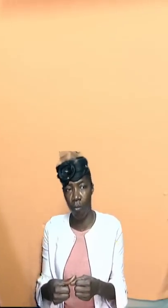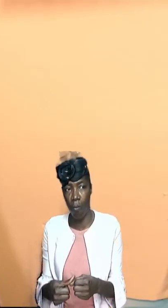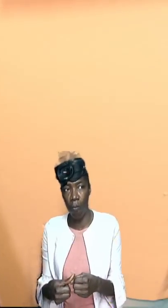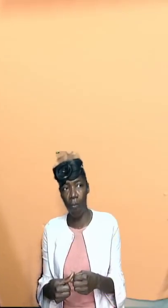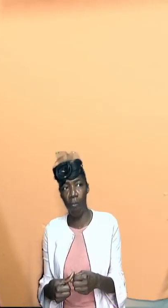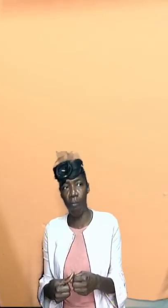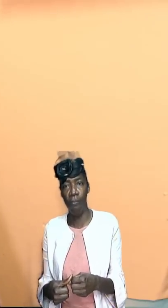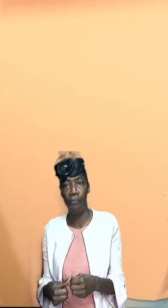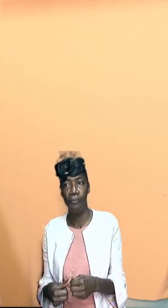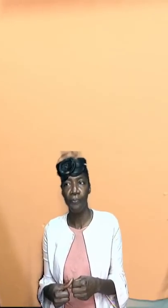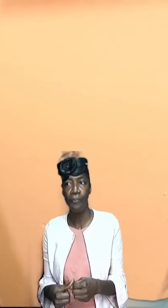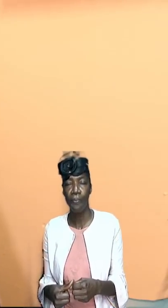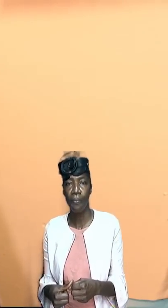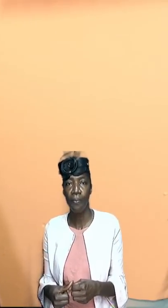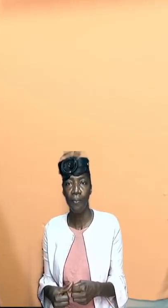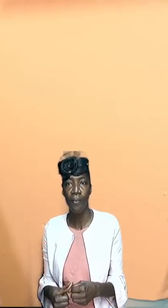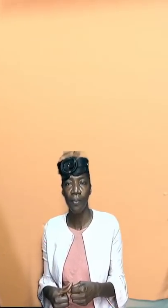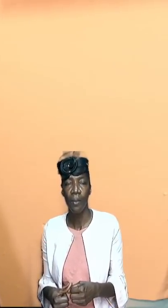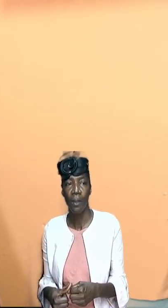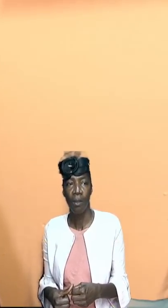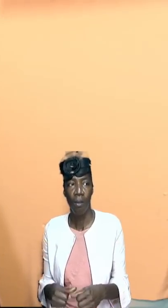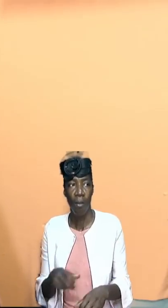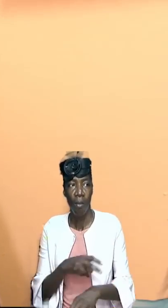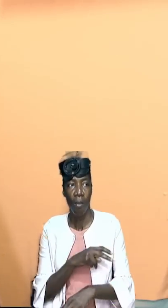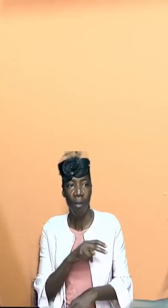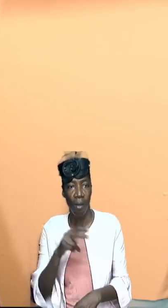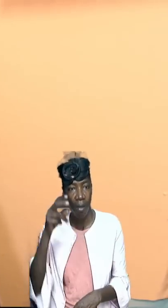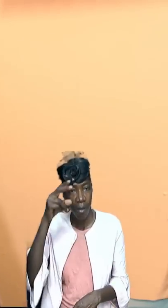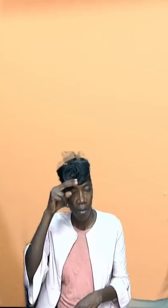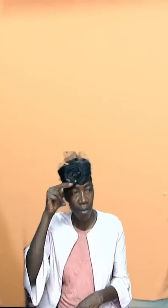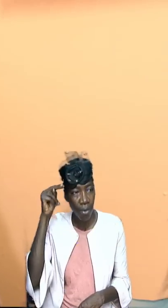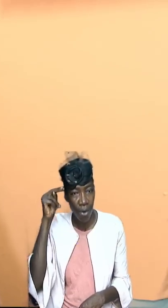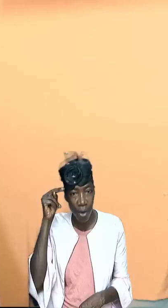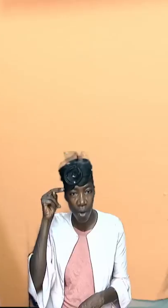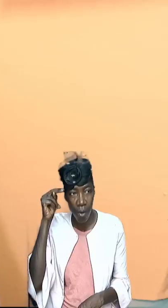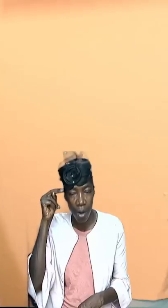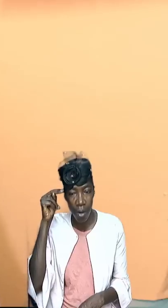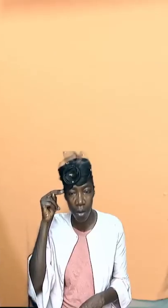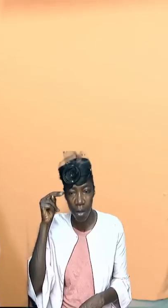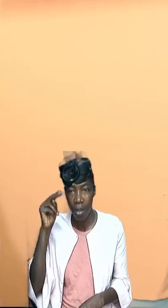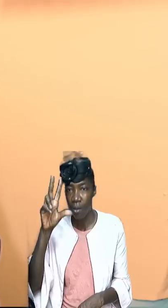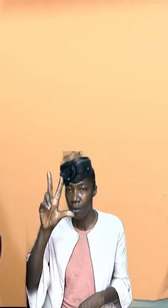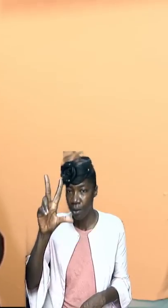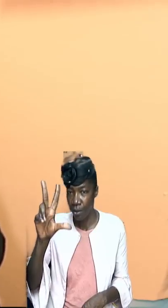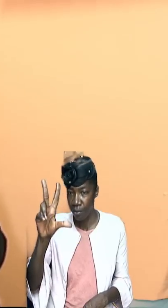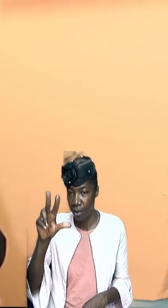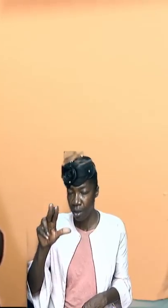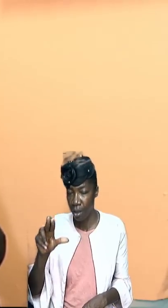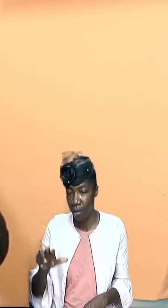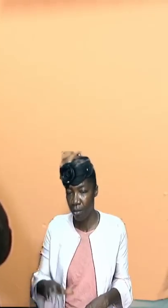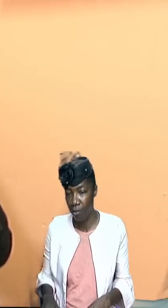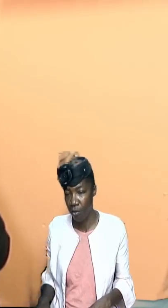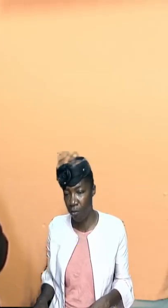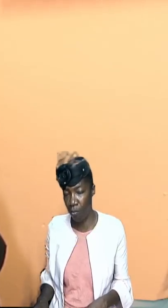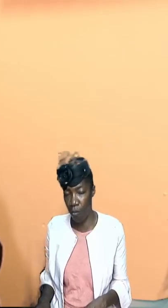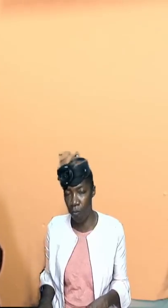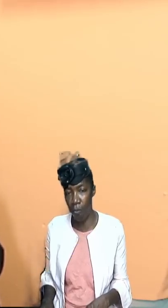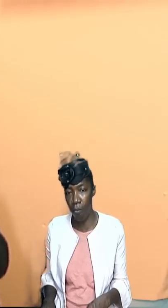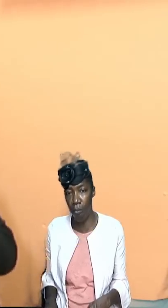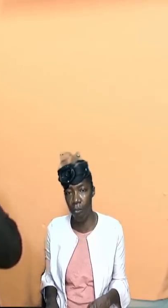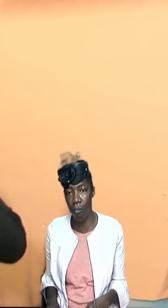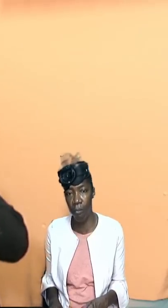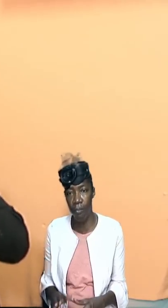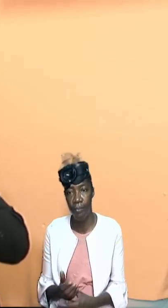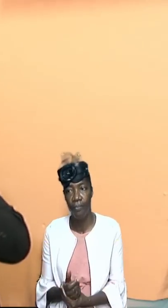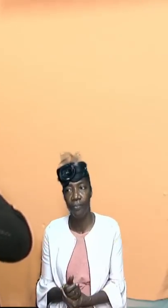and Noah, with Shem, Ham, and Japheth, they were the four